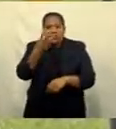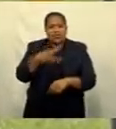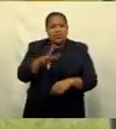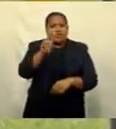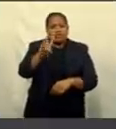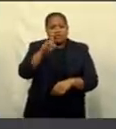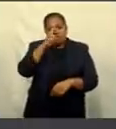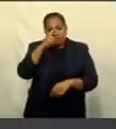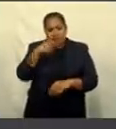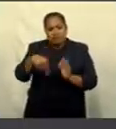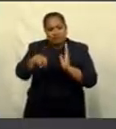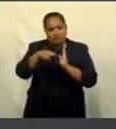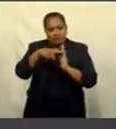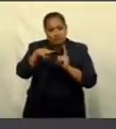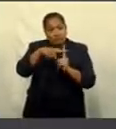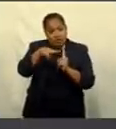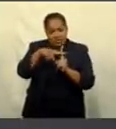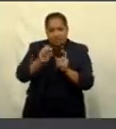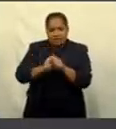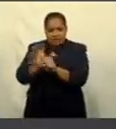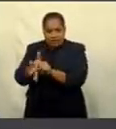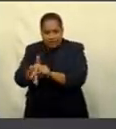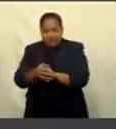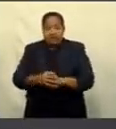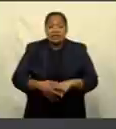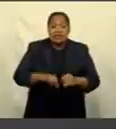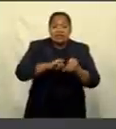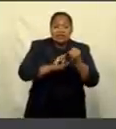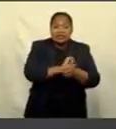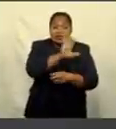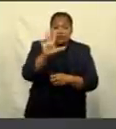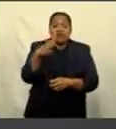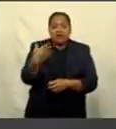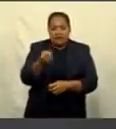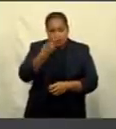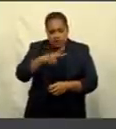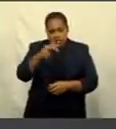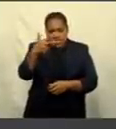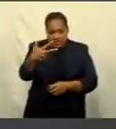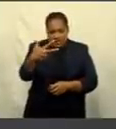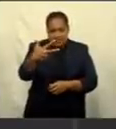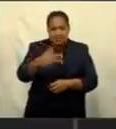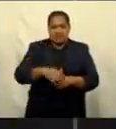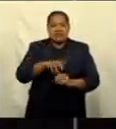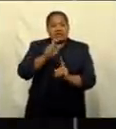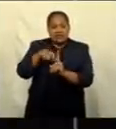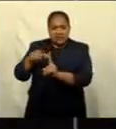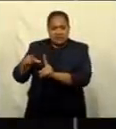for COVID-19. The Samambula Health Centre had 28 cases recorded.